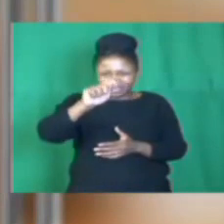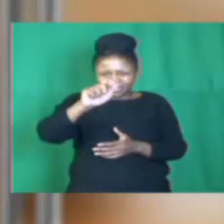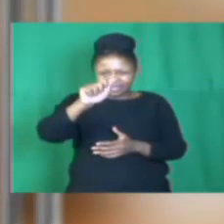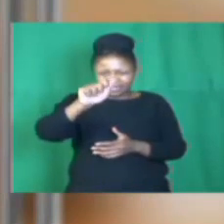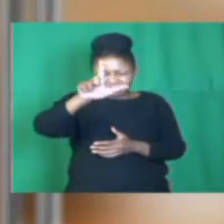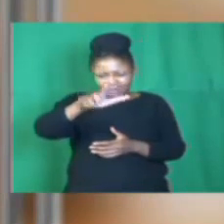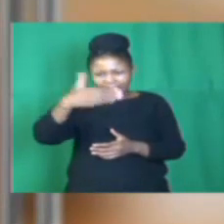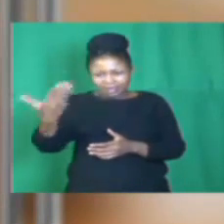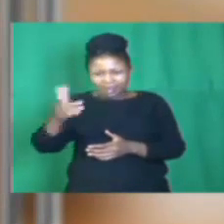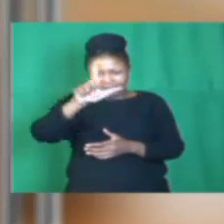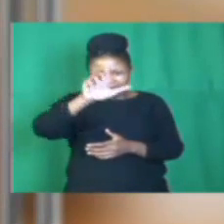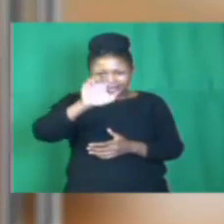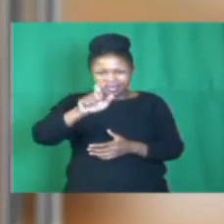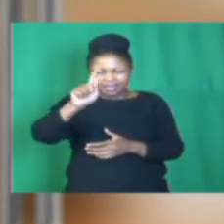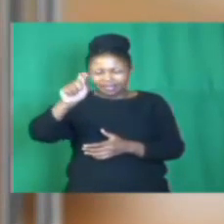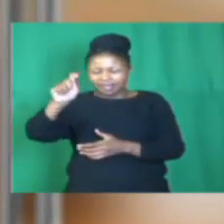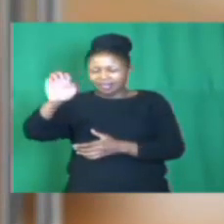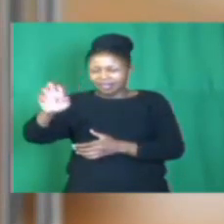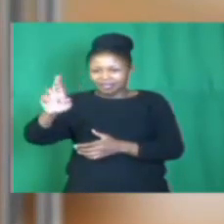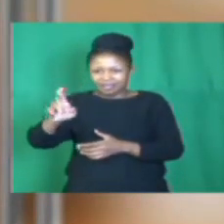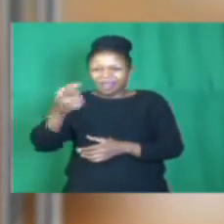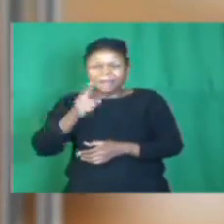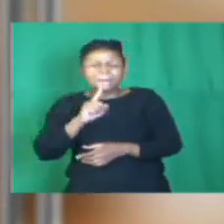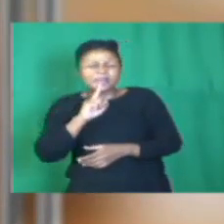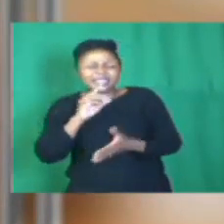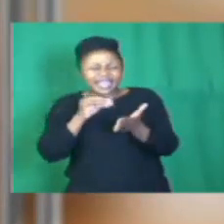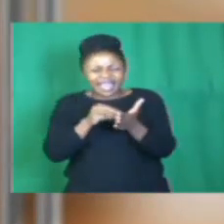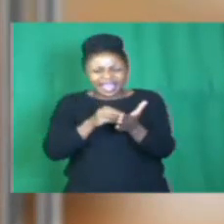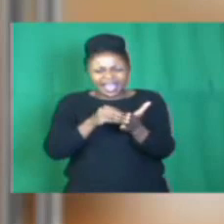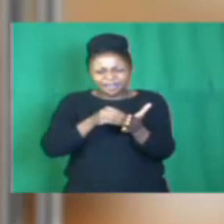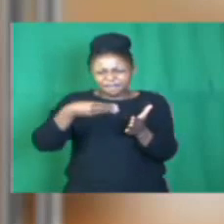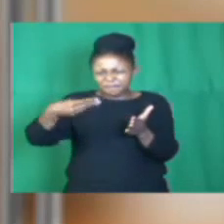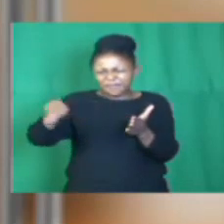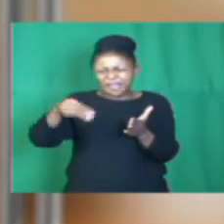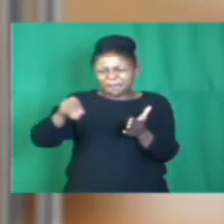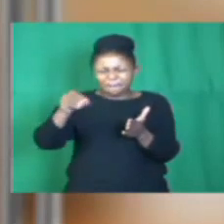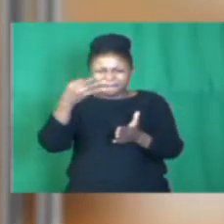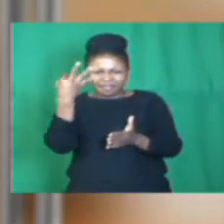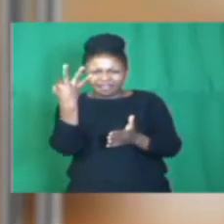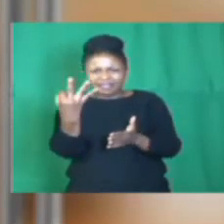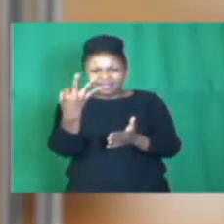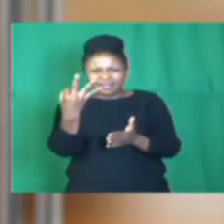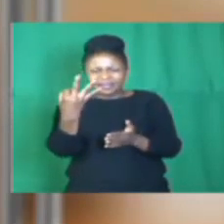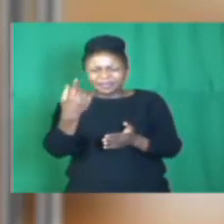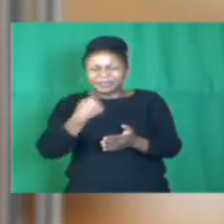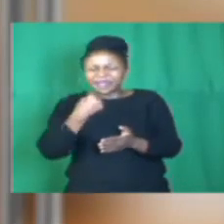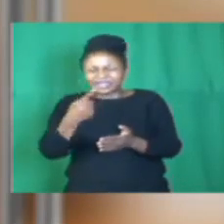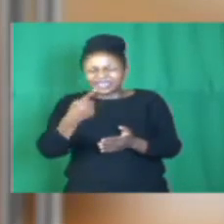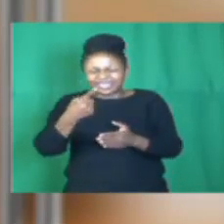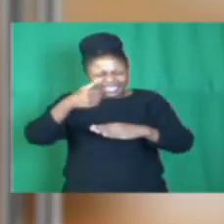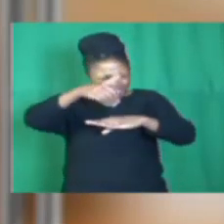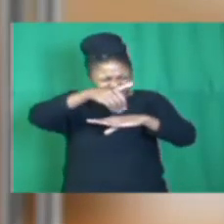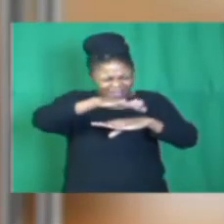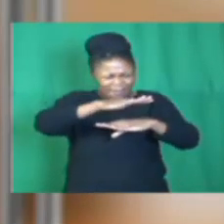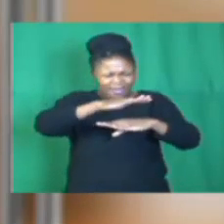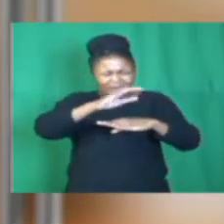filling, when you would be asked to give an email address. That would be the only exception where you will present